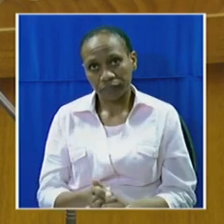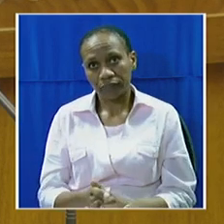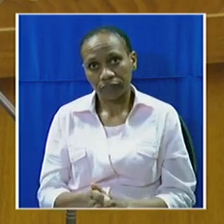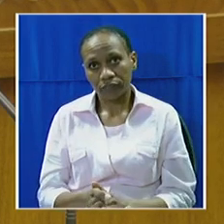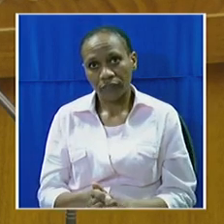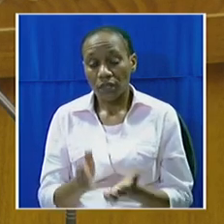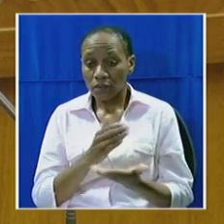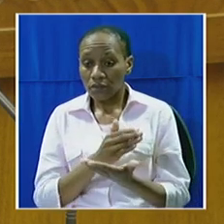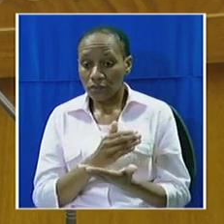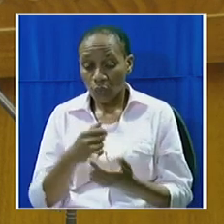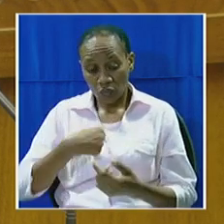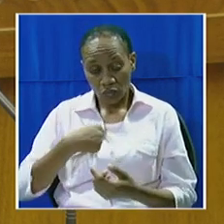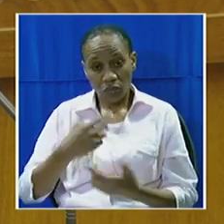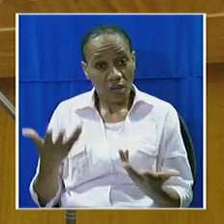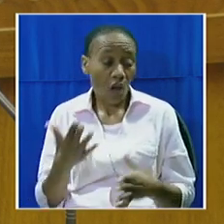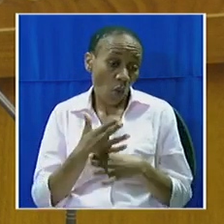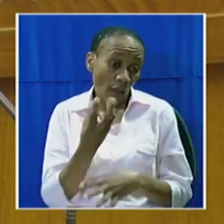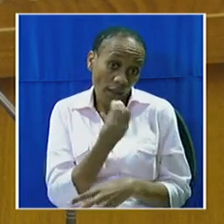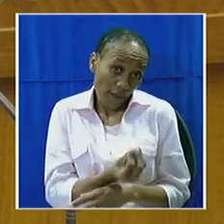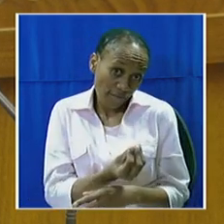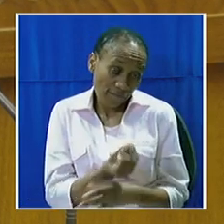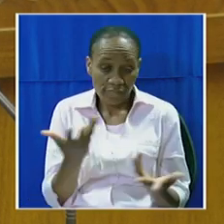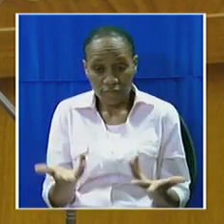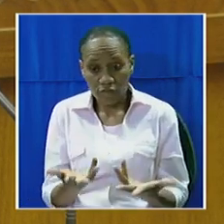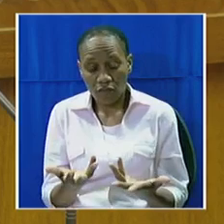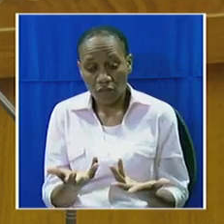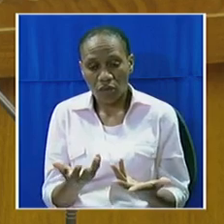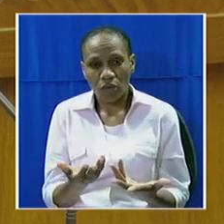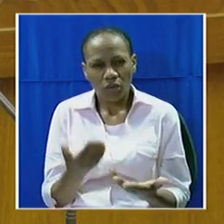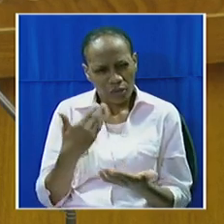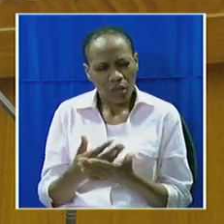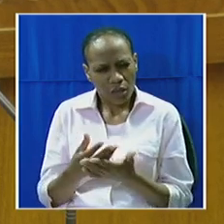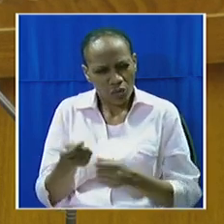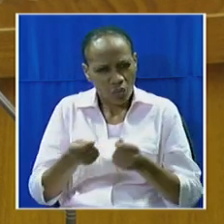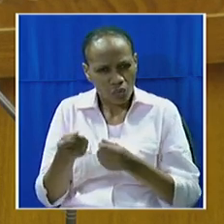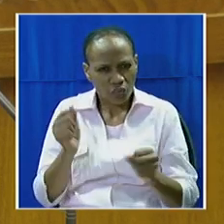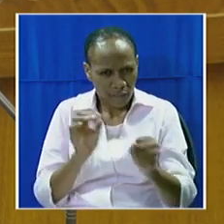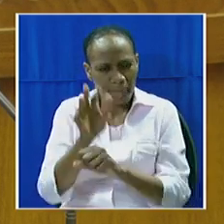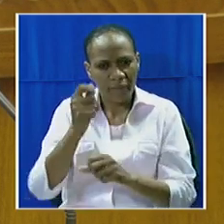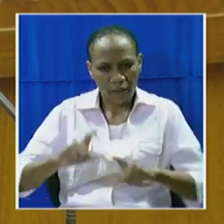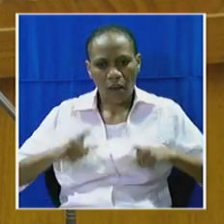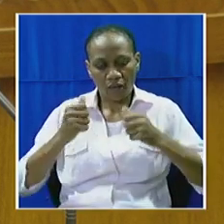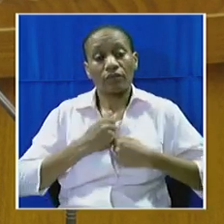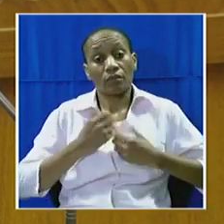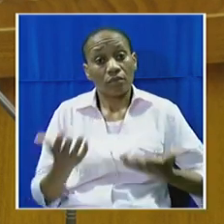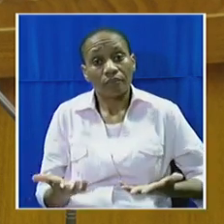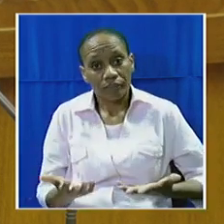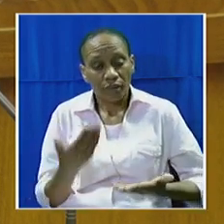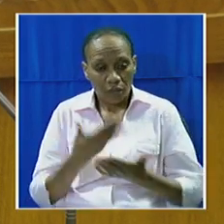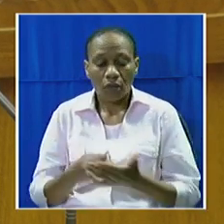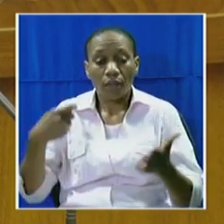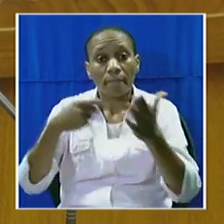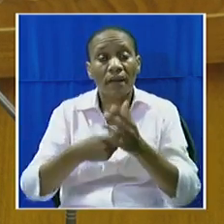Those of us fortunate enough to have jobs and mitigate the impacts of this service on our lives. We can afford to buy